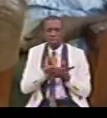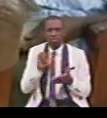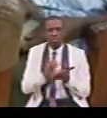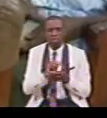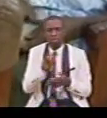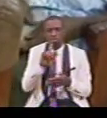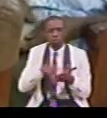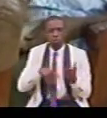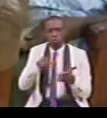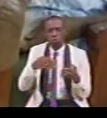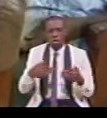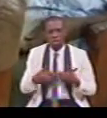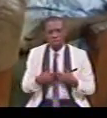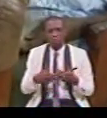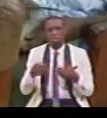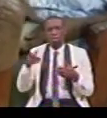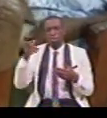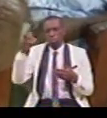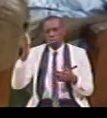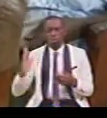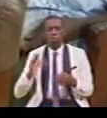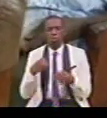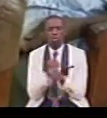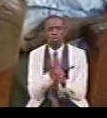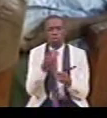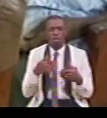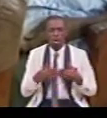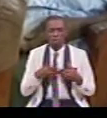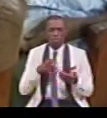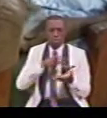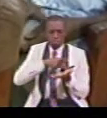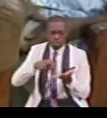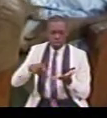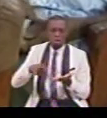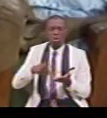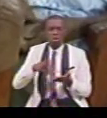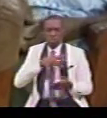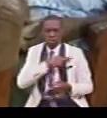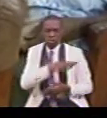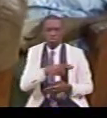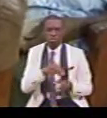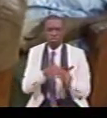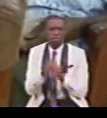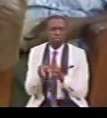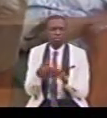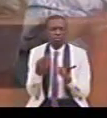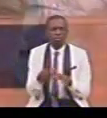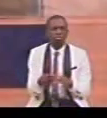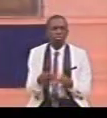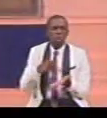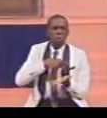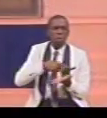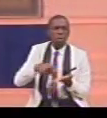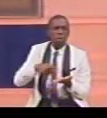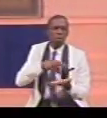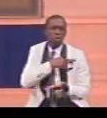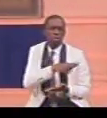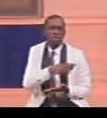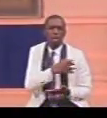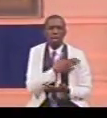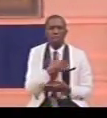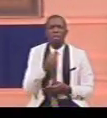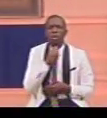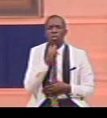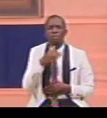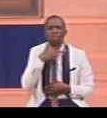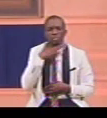Lord confirmed pure religion in your life in Jesus name it says pure religion and undefiled before God and the father